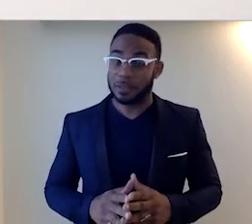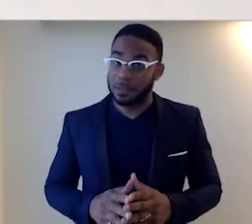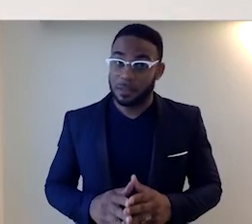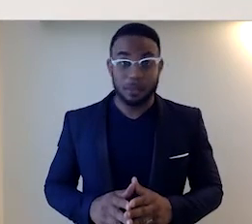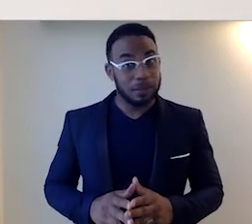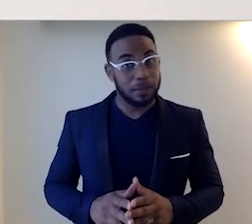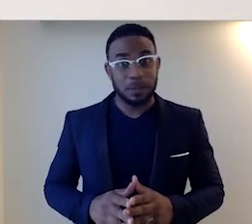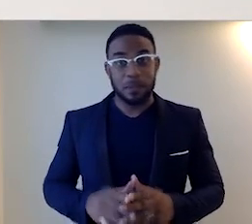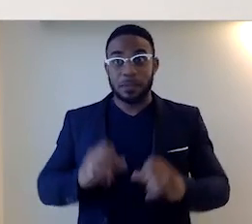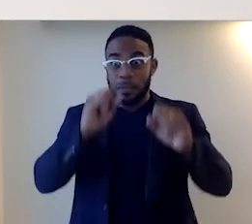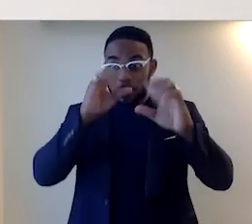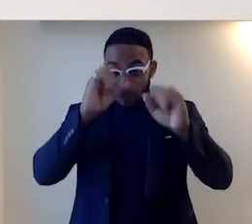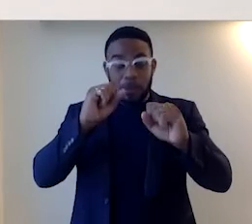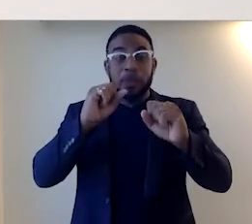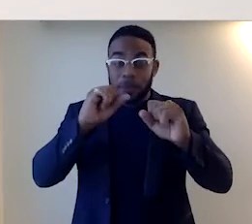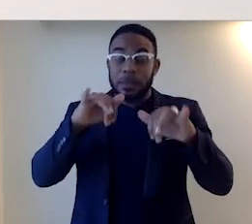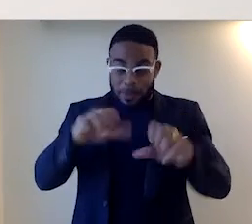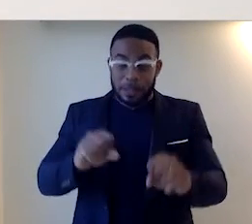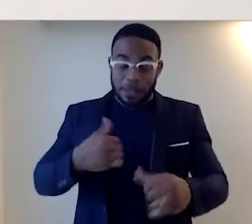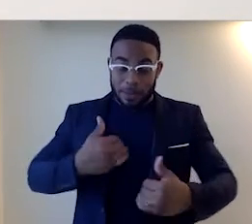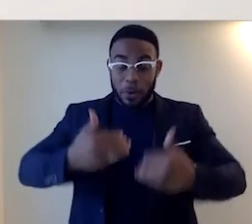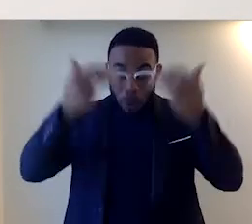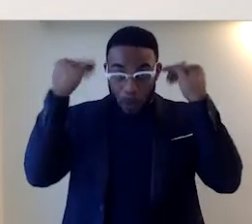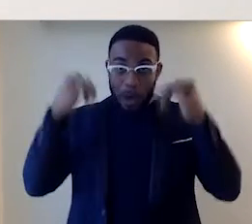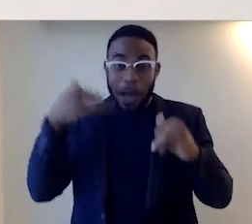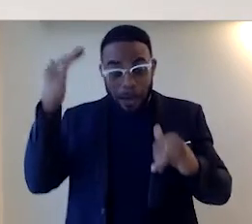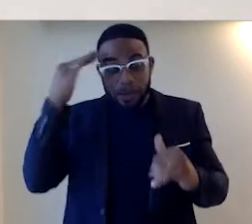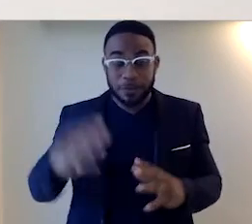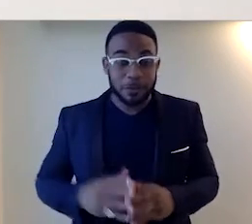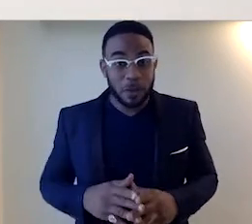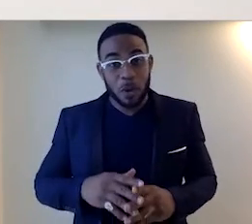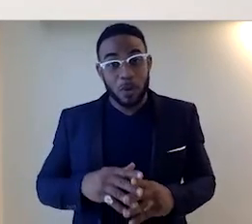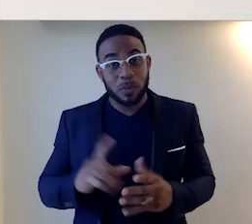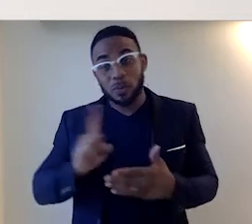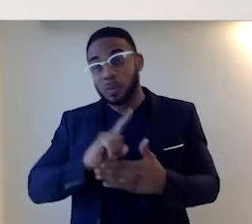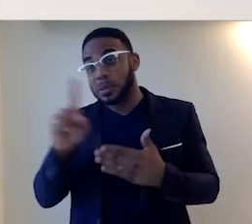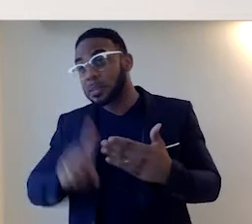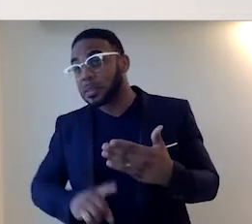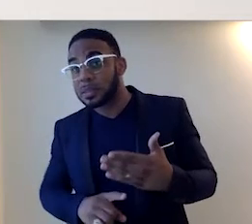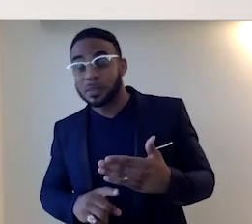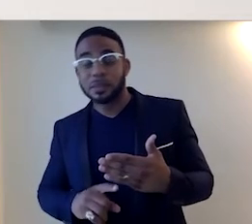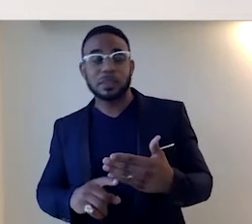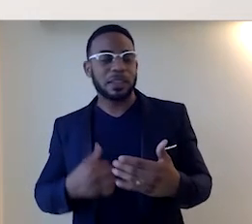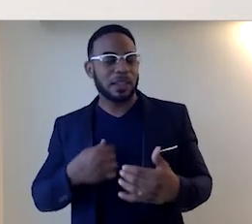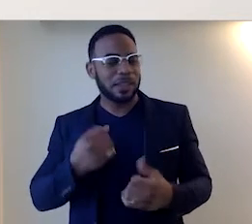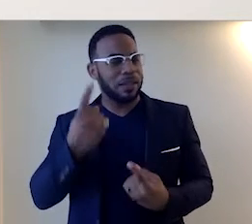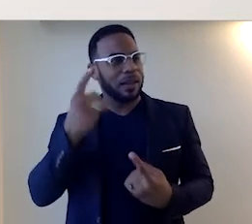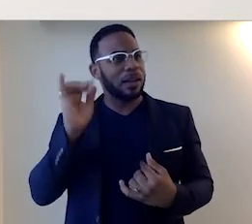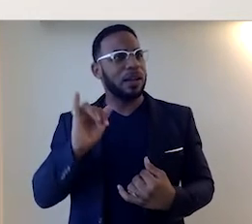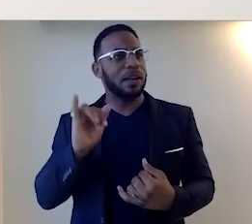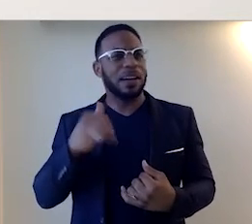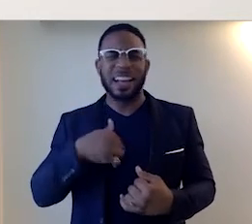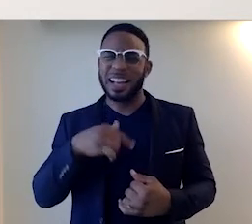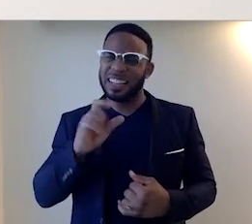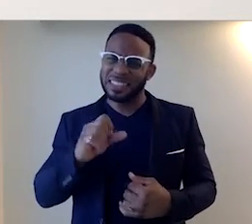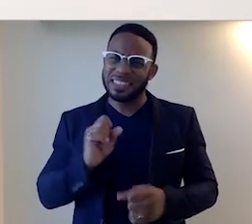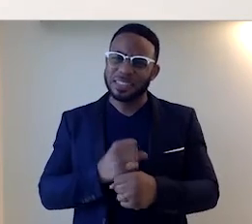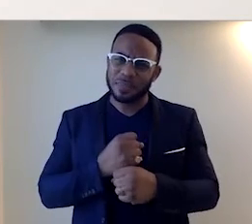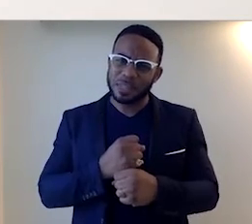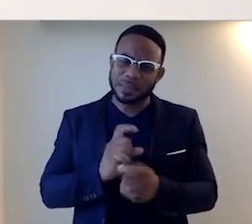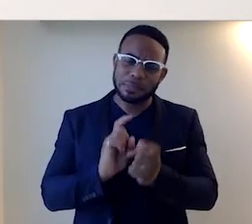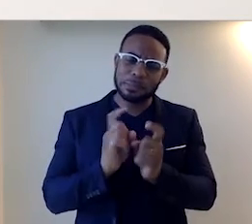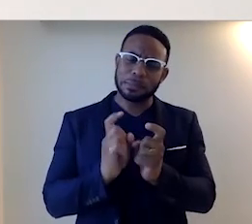Venturesome? Yeah, I know. A week in, and I realized I needed to make